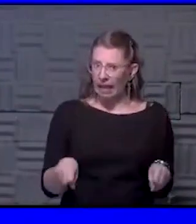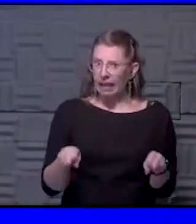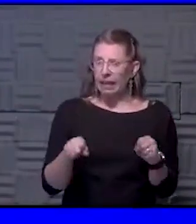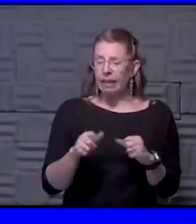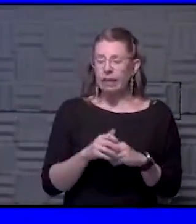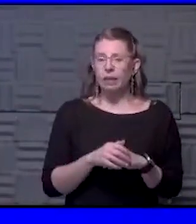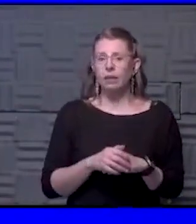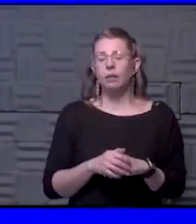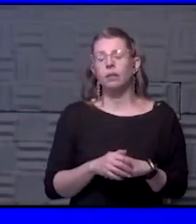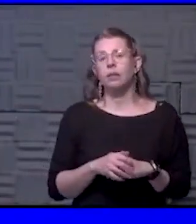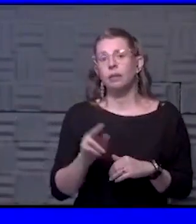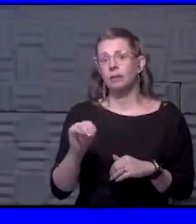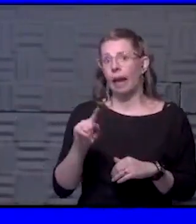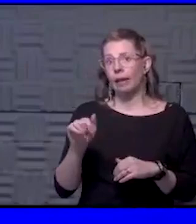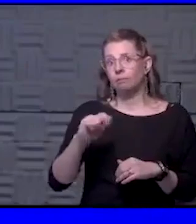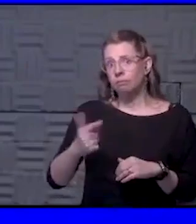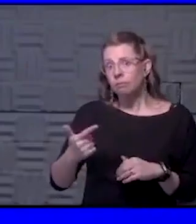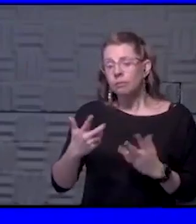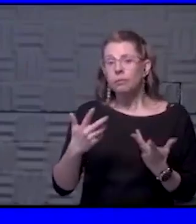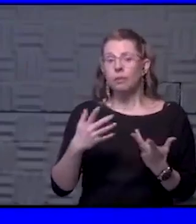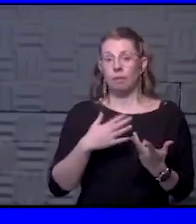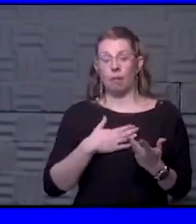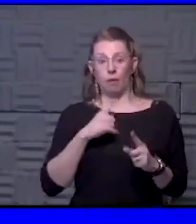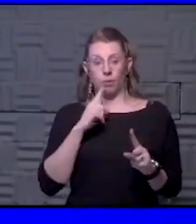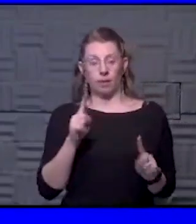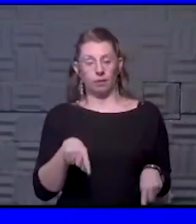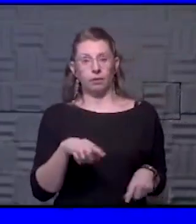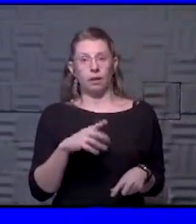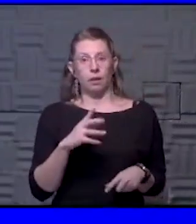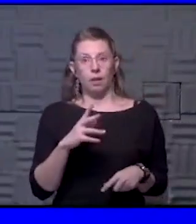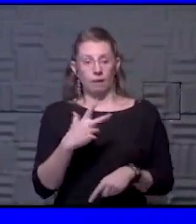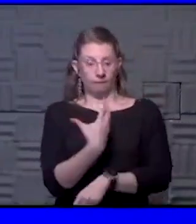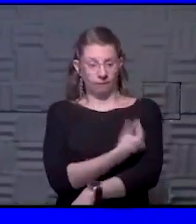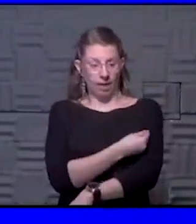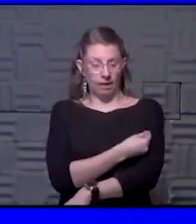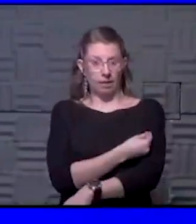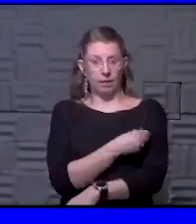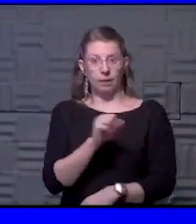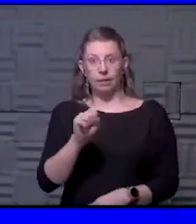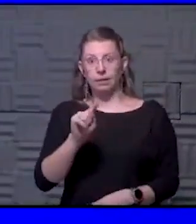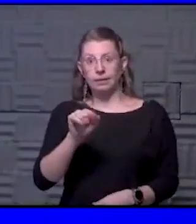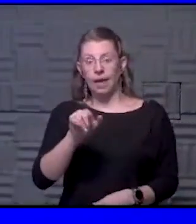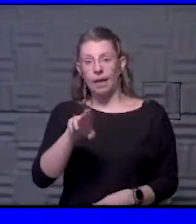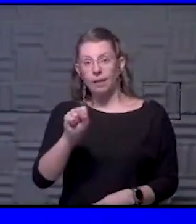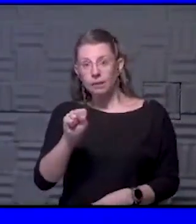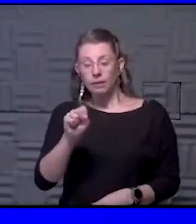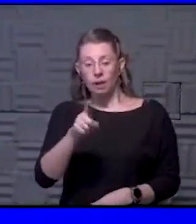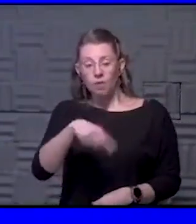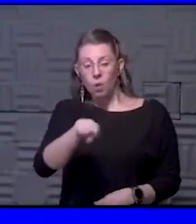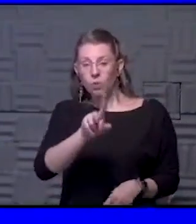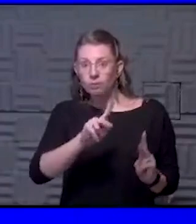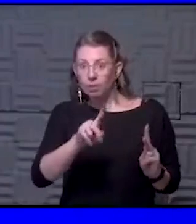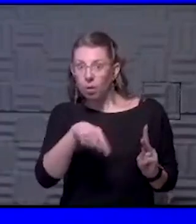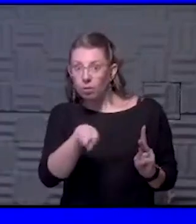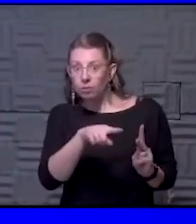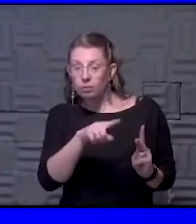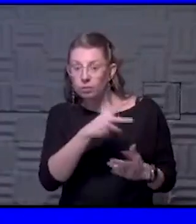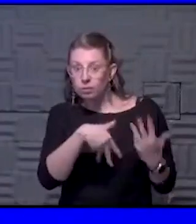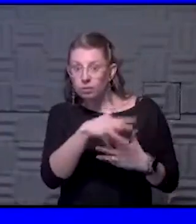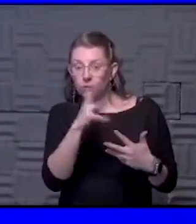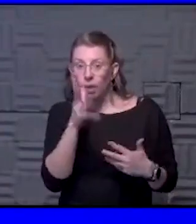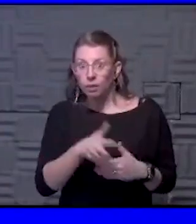Well, I guess my response is a question, which is, what is the vaccination status of those people you're talking about, right? So if